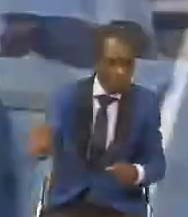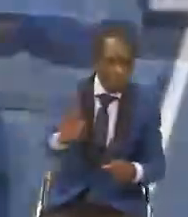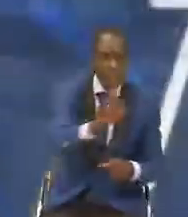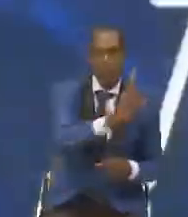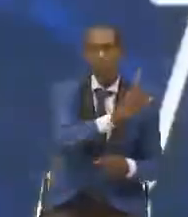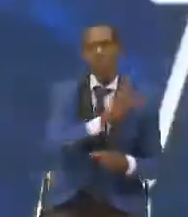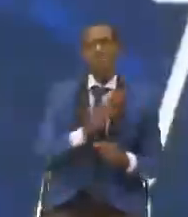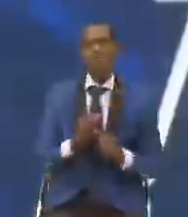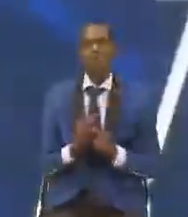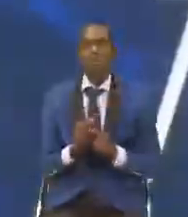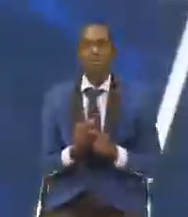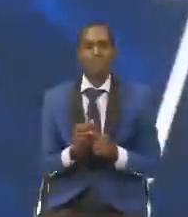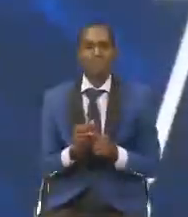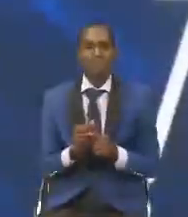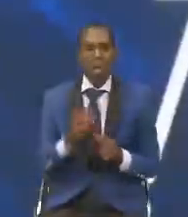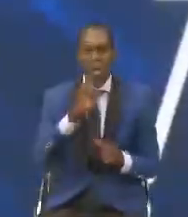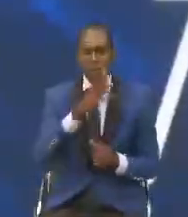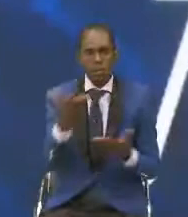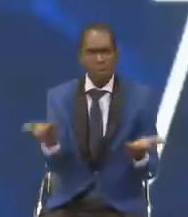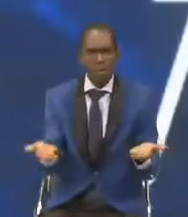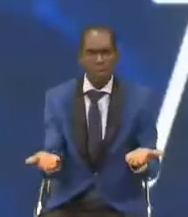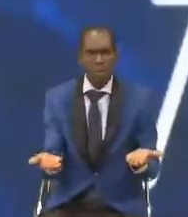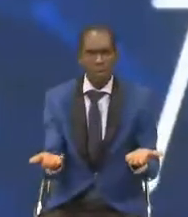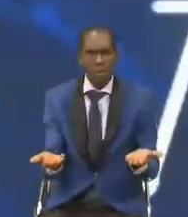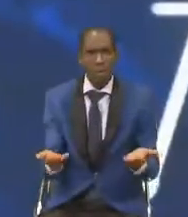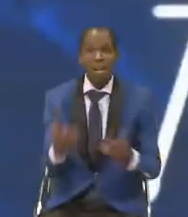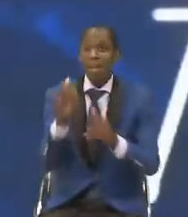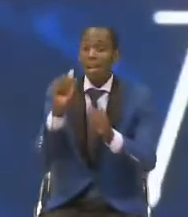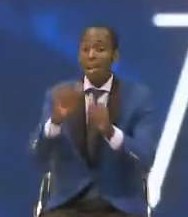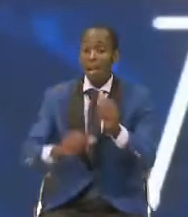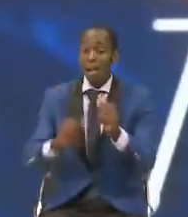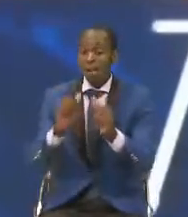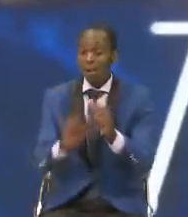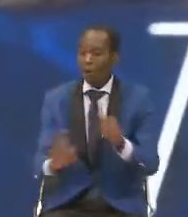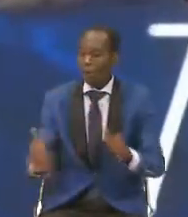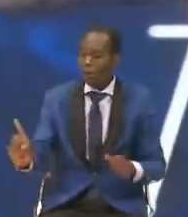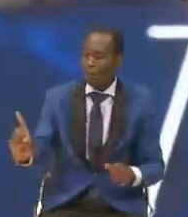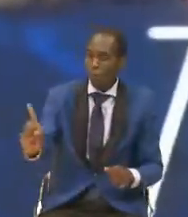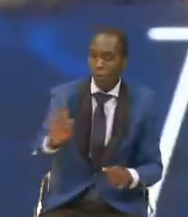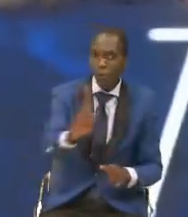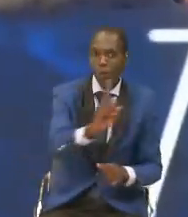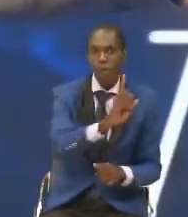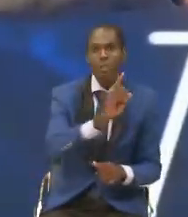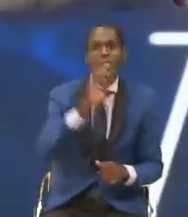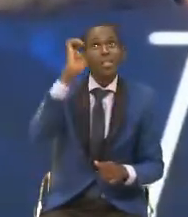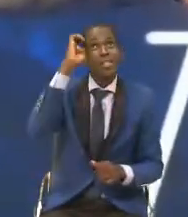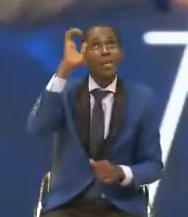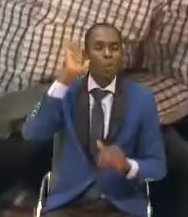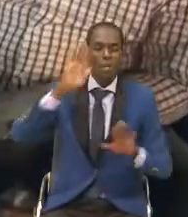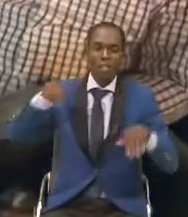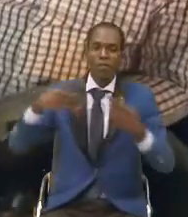to everyone, grass in the field. Are you there?